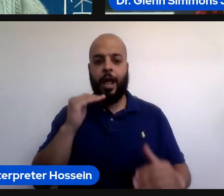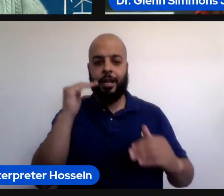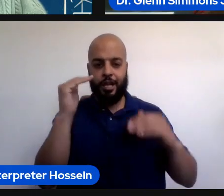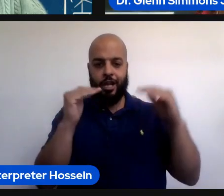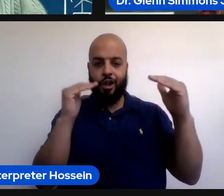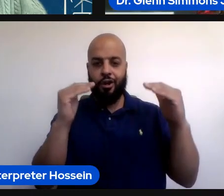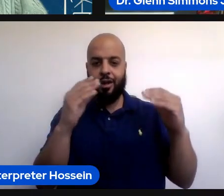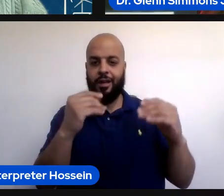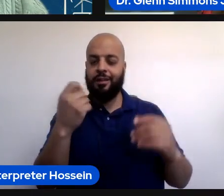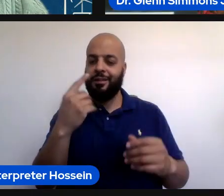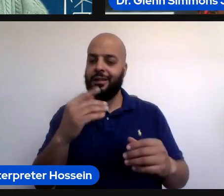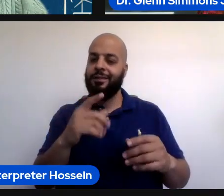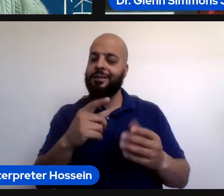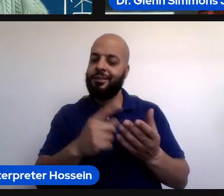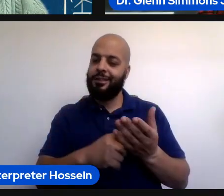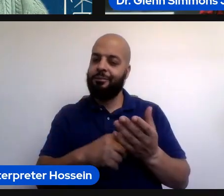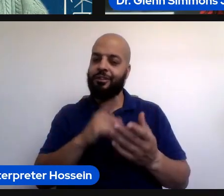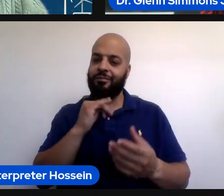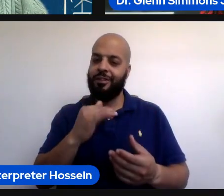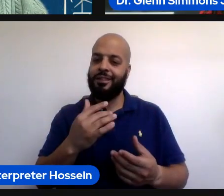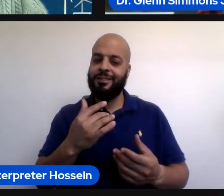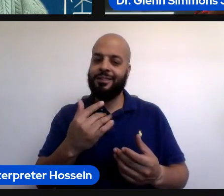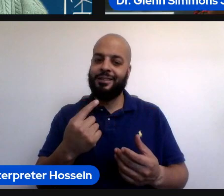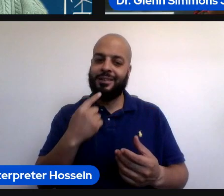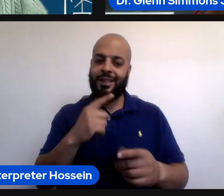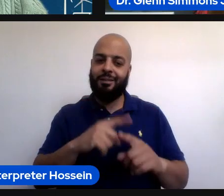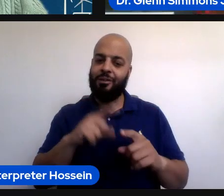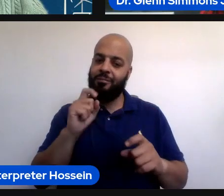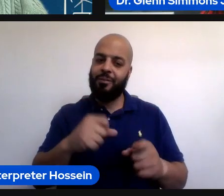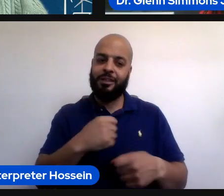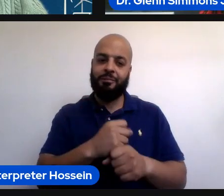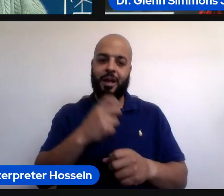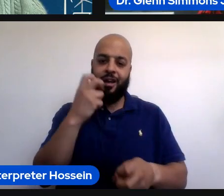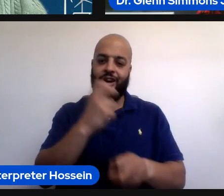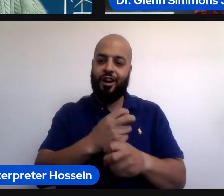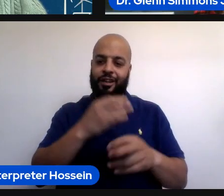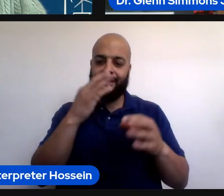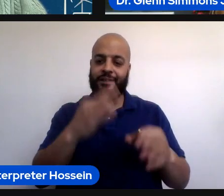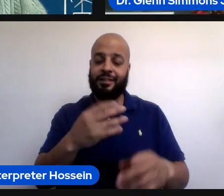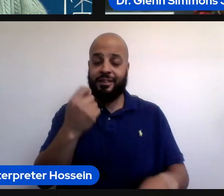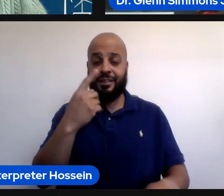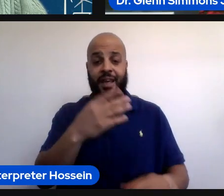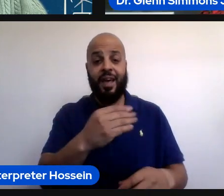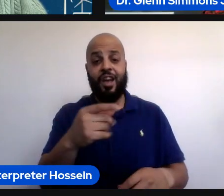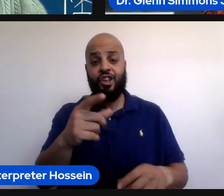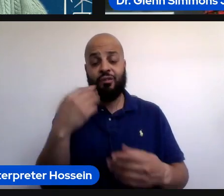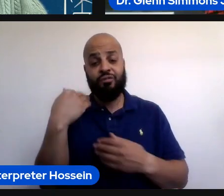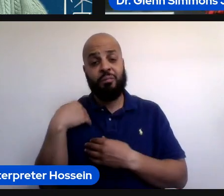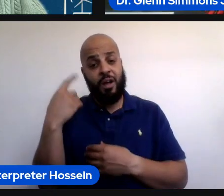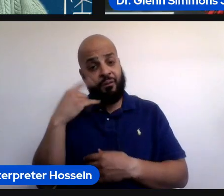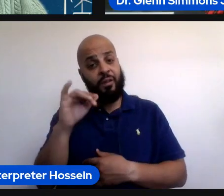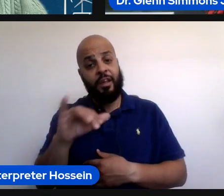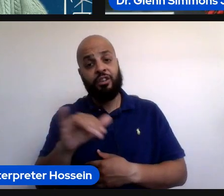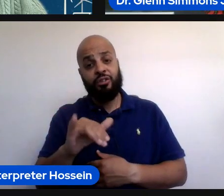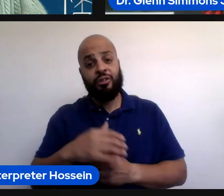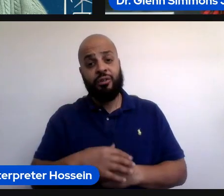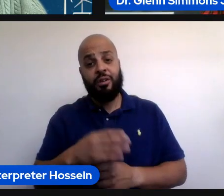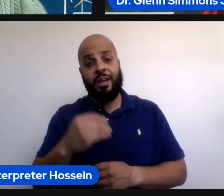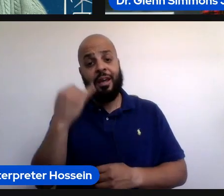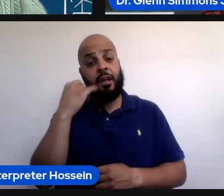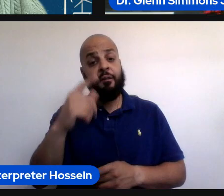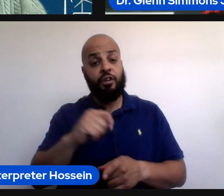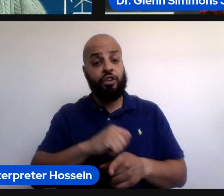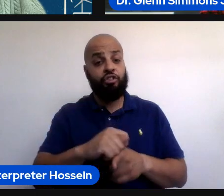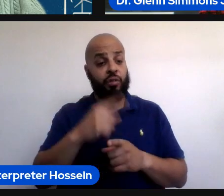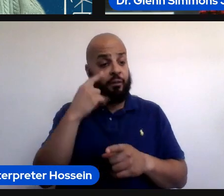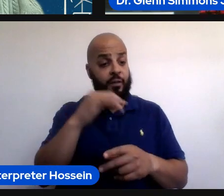that sometimes it kind of sucks, but you have to make hard decisions, and you're responsible for those decisions. So if you are training to get a